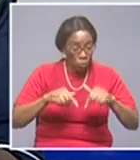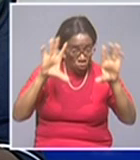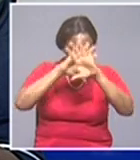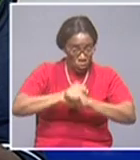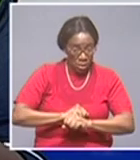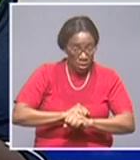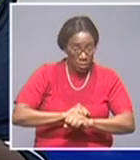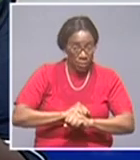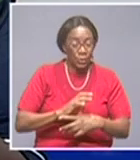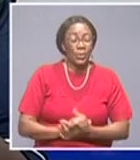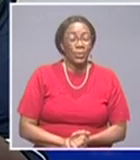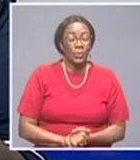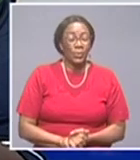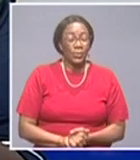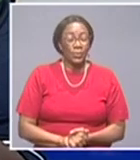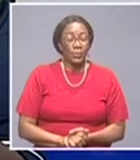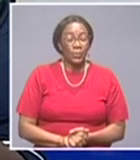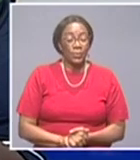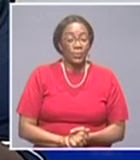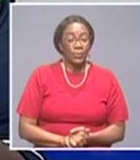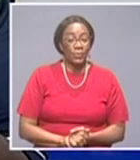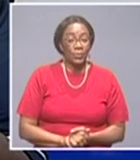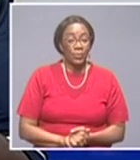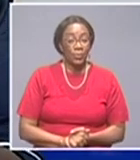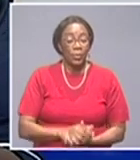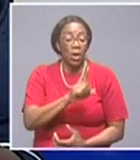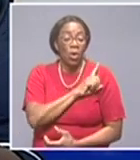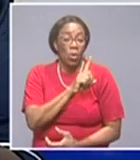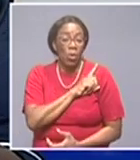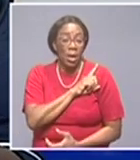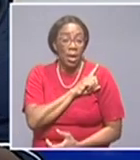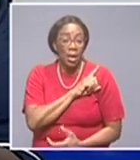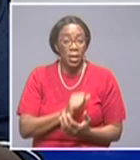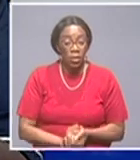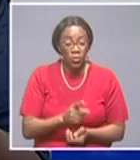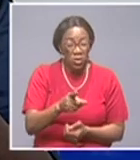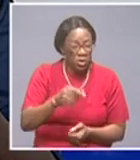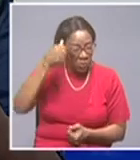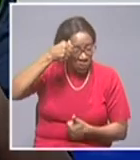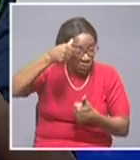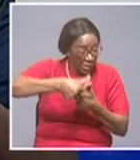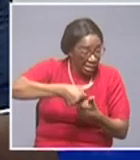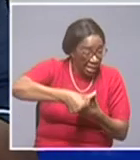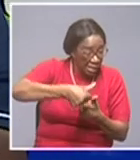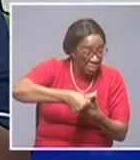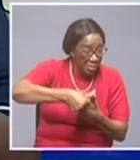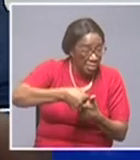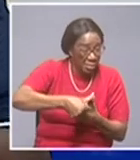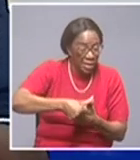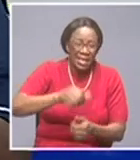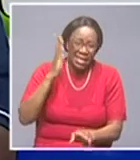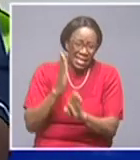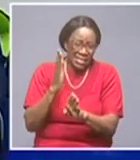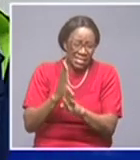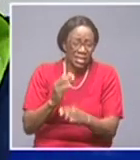foreigners. So this is what is the reference night all about. And why the snapshot is that if you take different snapshots, let's say